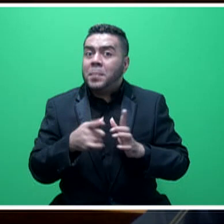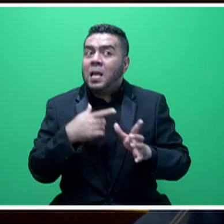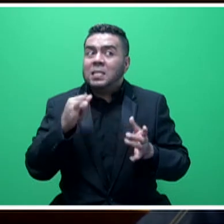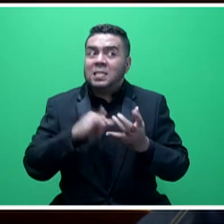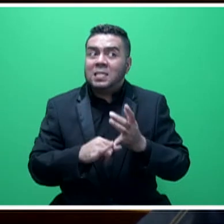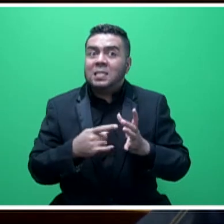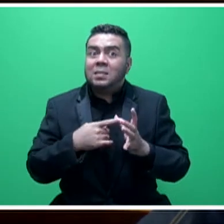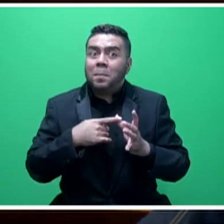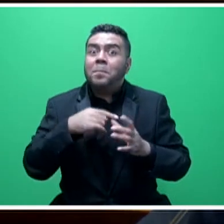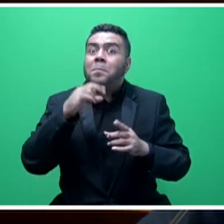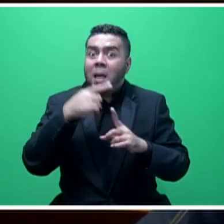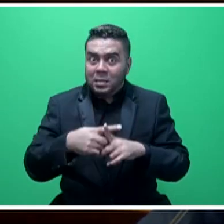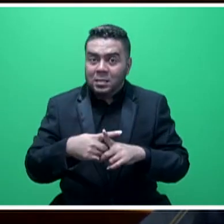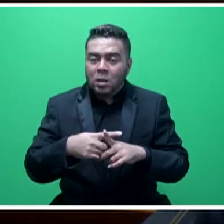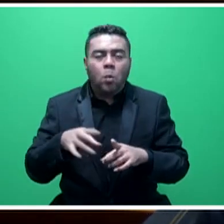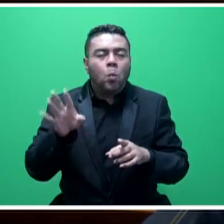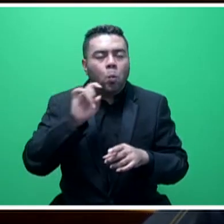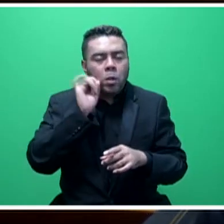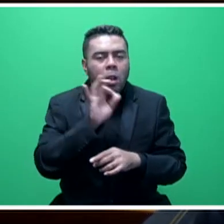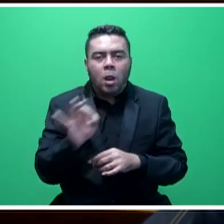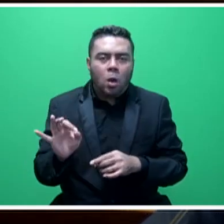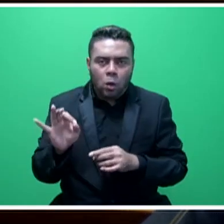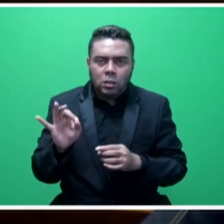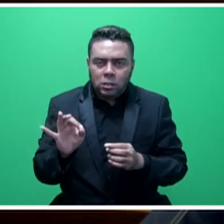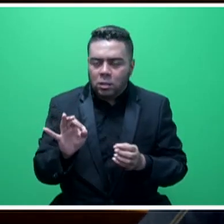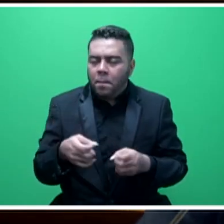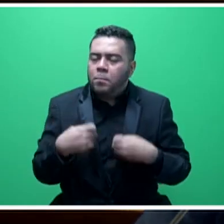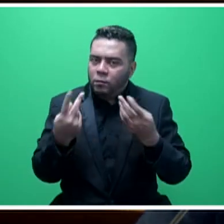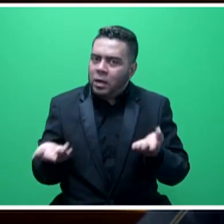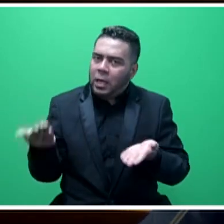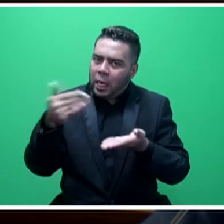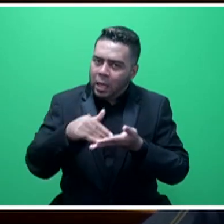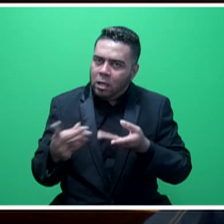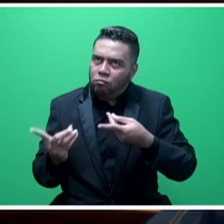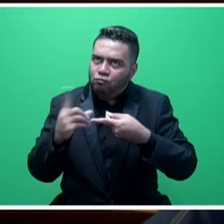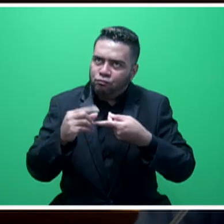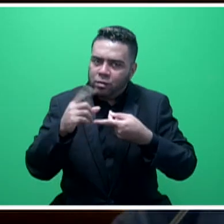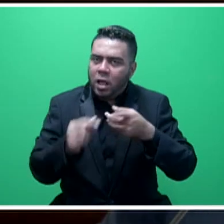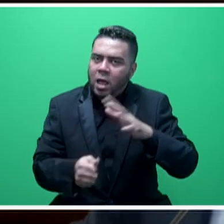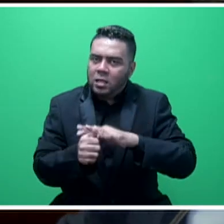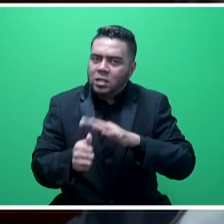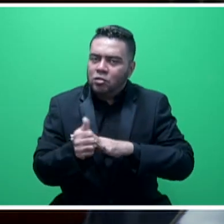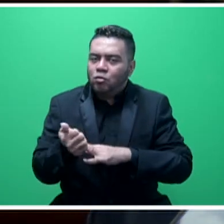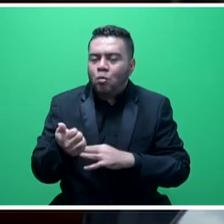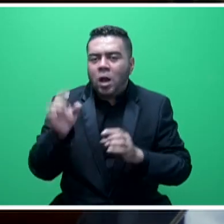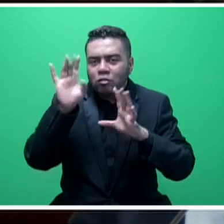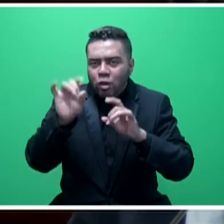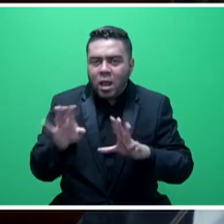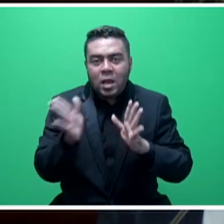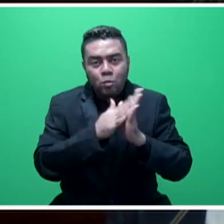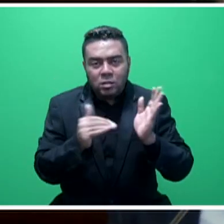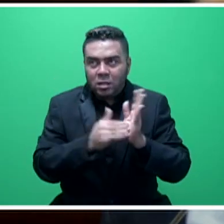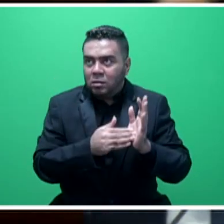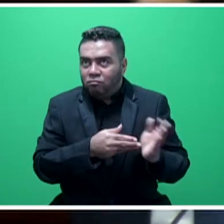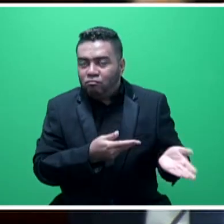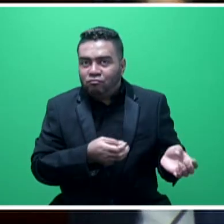will not, and I repeat, will not provide any additional access to Australia and New Zealand markets than what